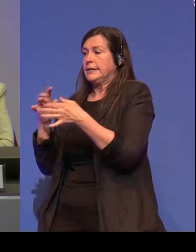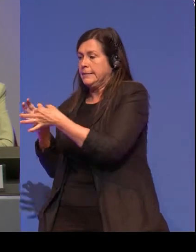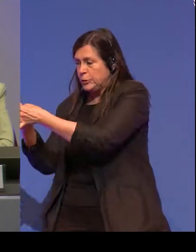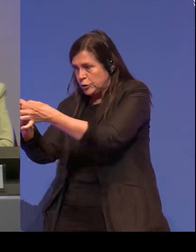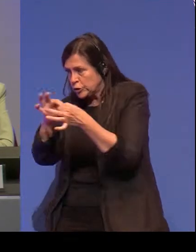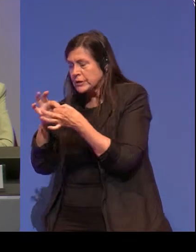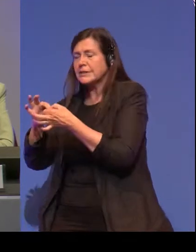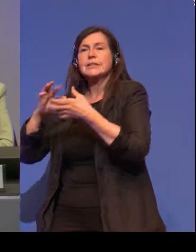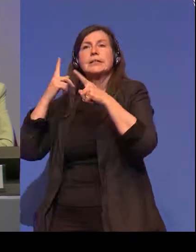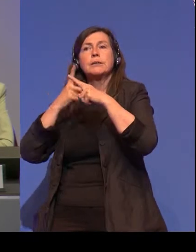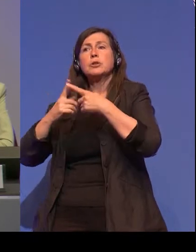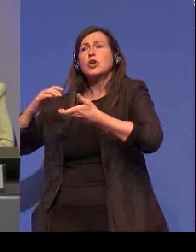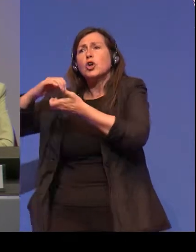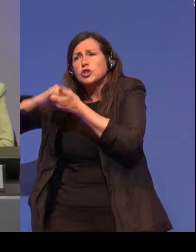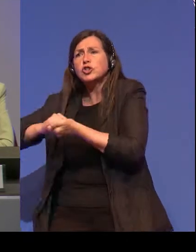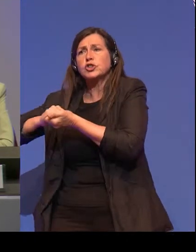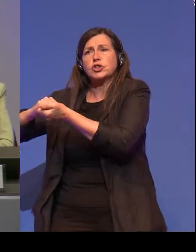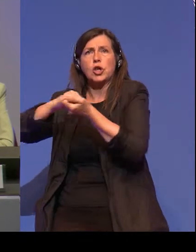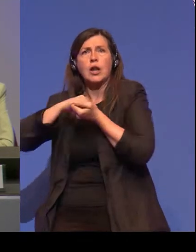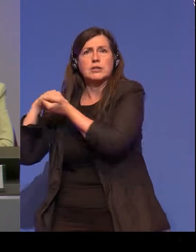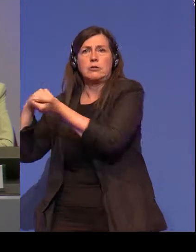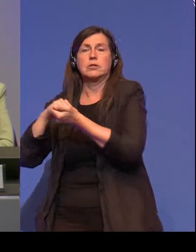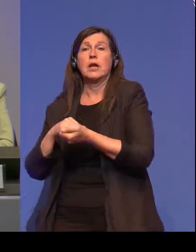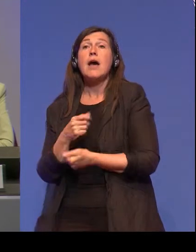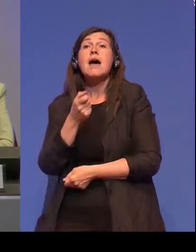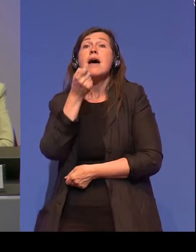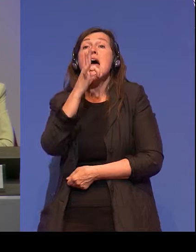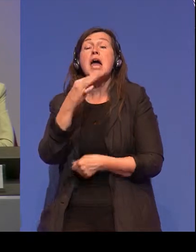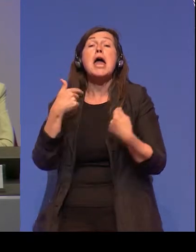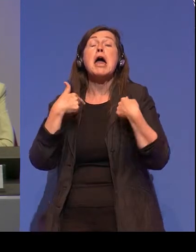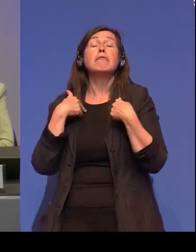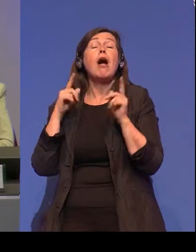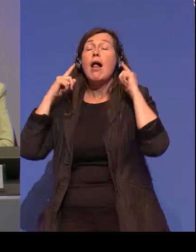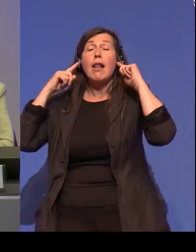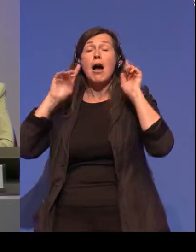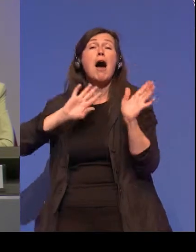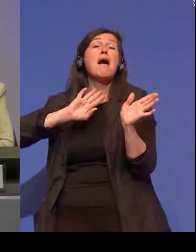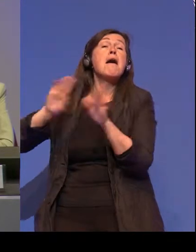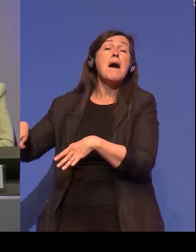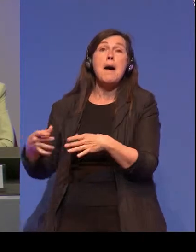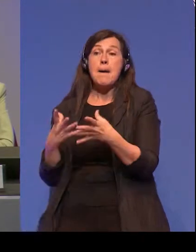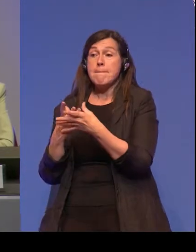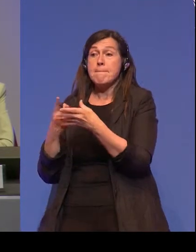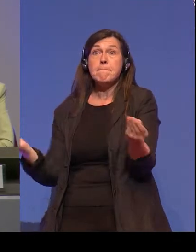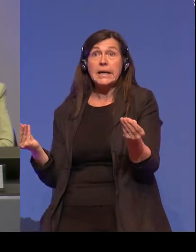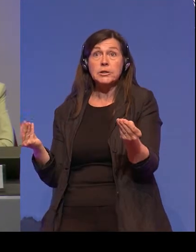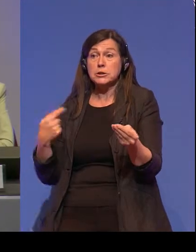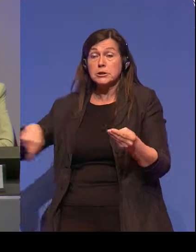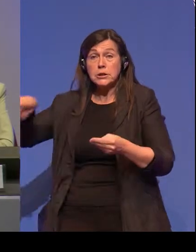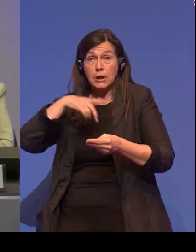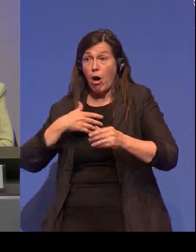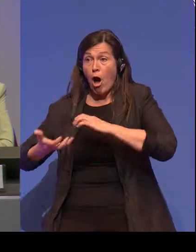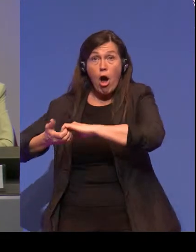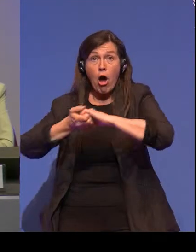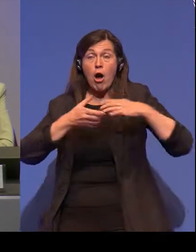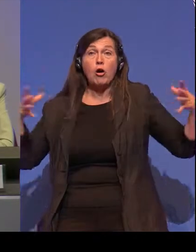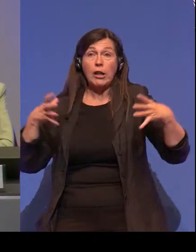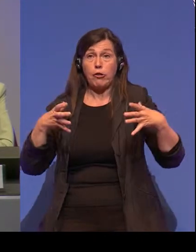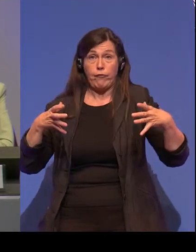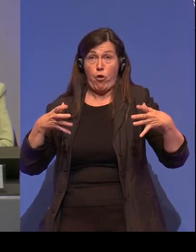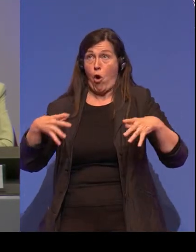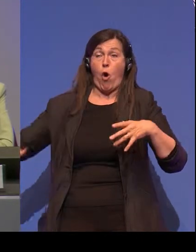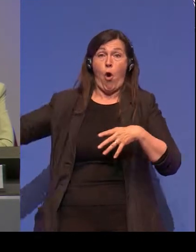and solidarity. If we miss the chance, no one will win, and the solutions lies in our collective efforts only.